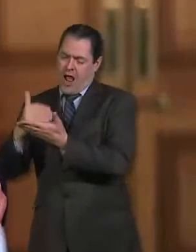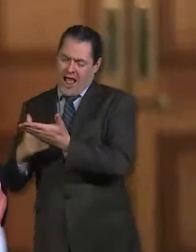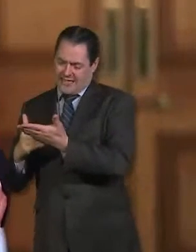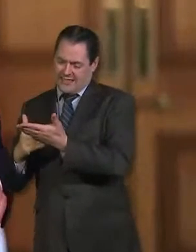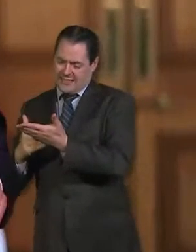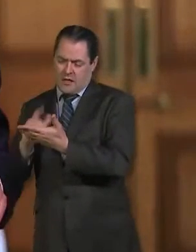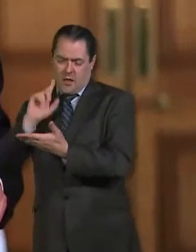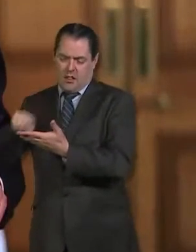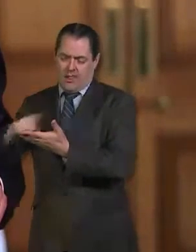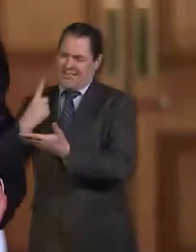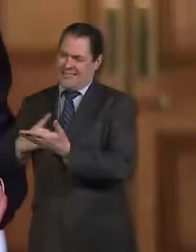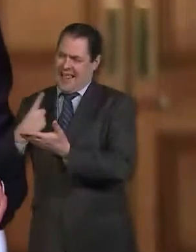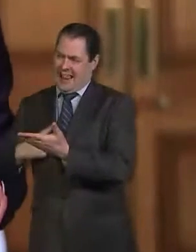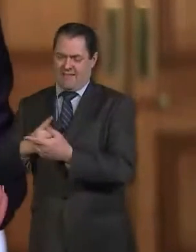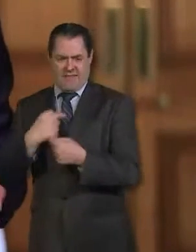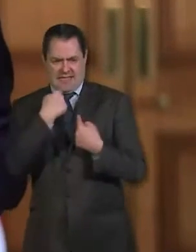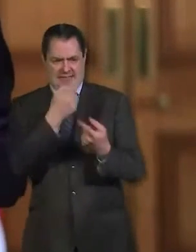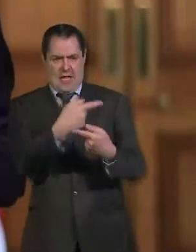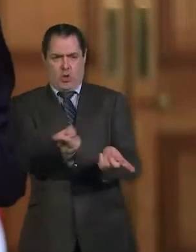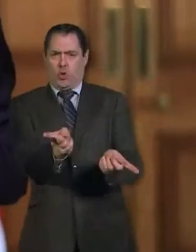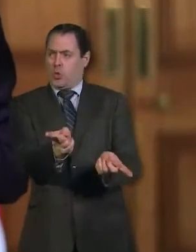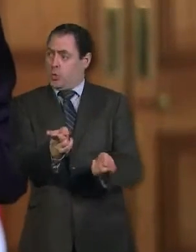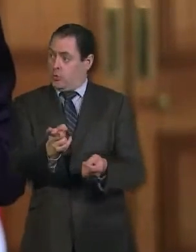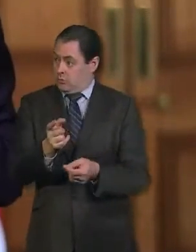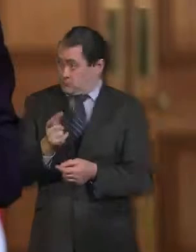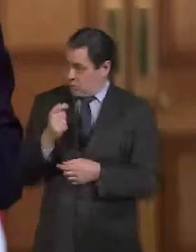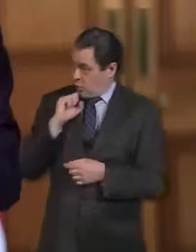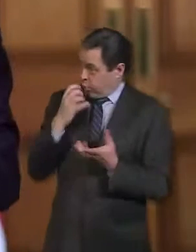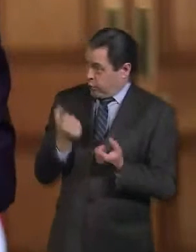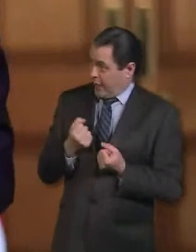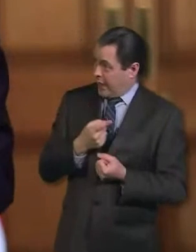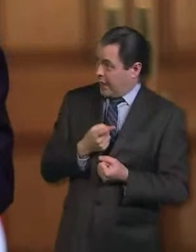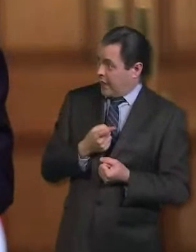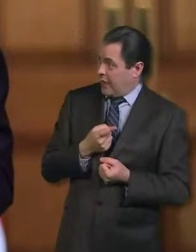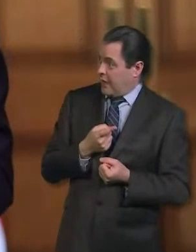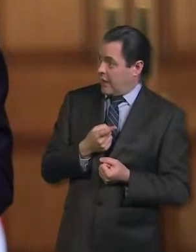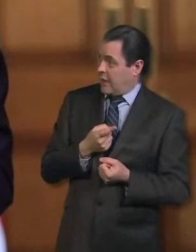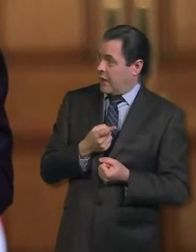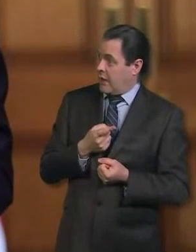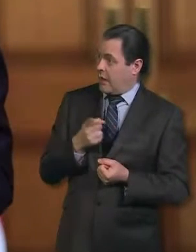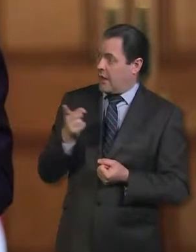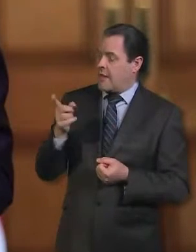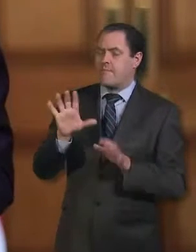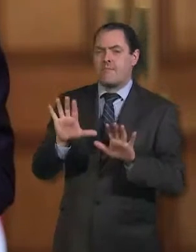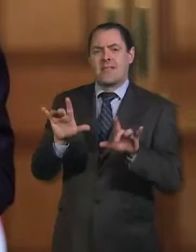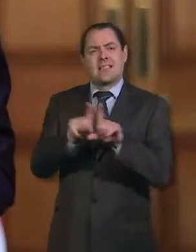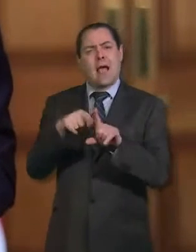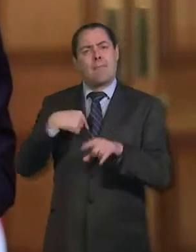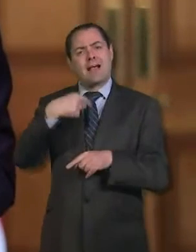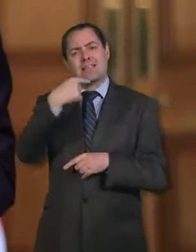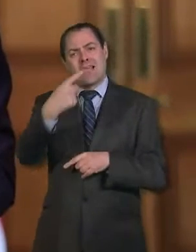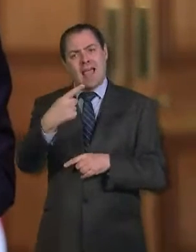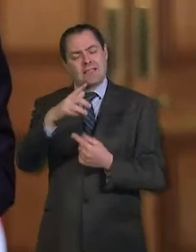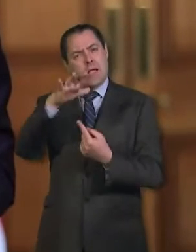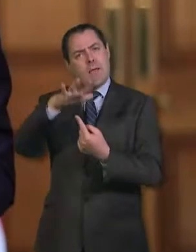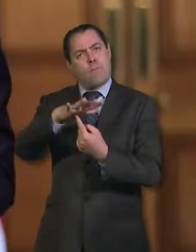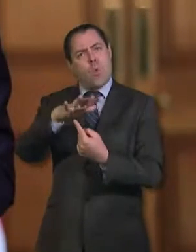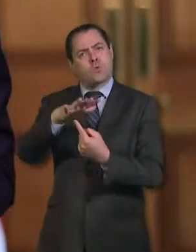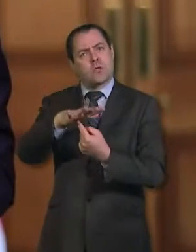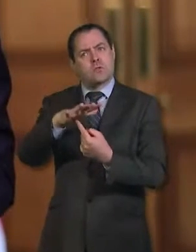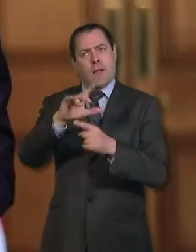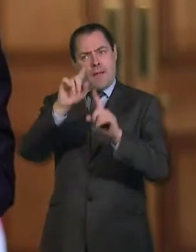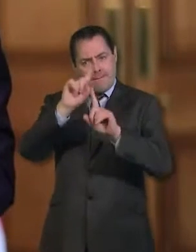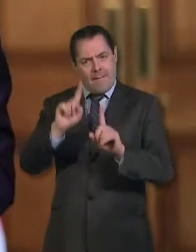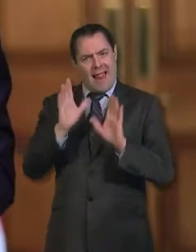I said, Joe, I think that it is incredibly important that people play their part in the test and